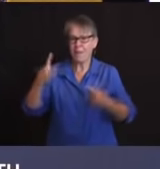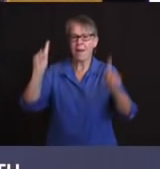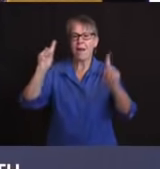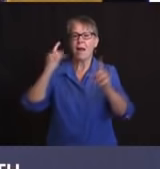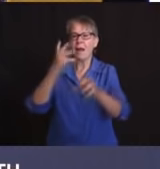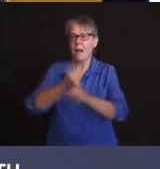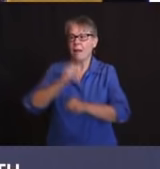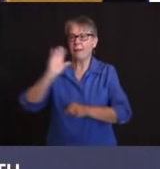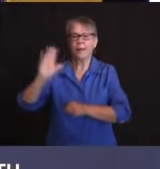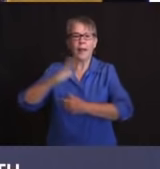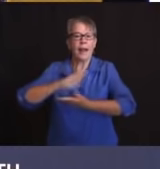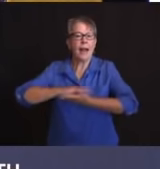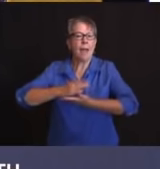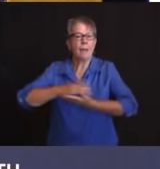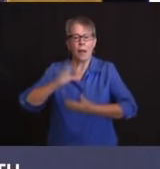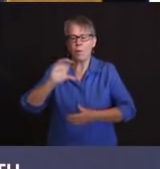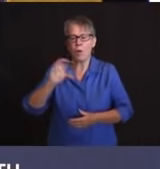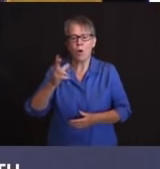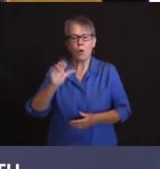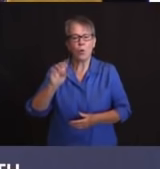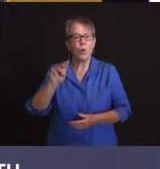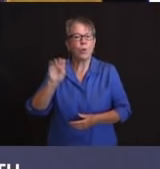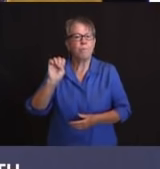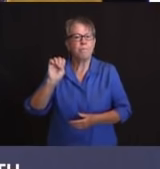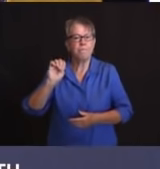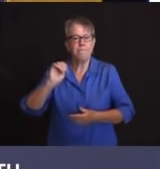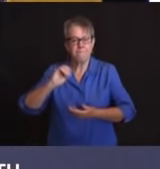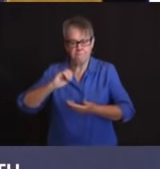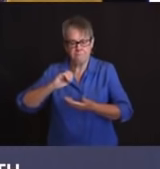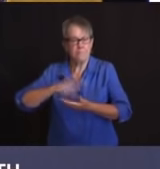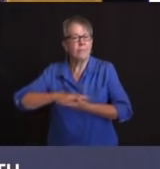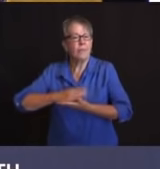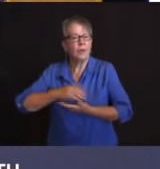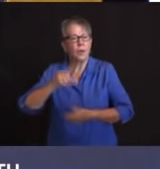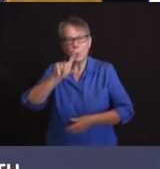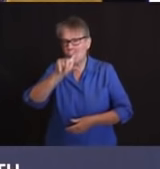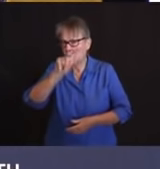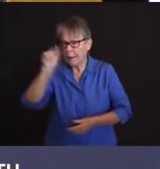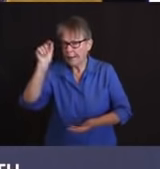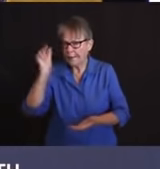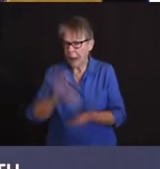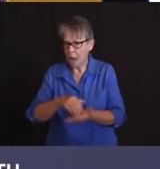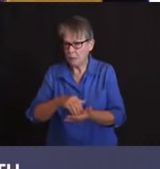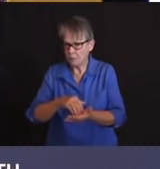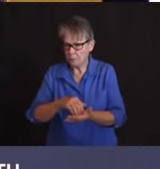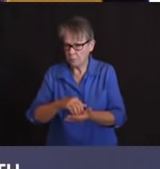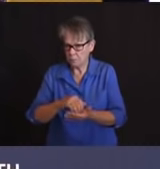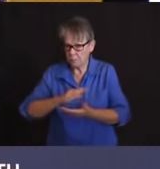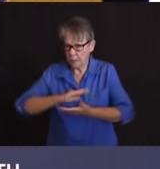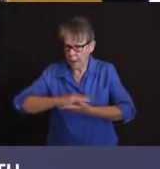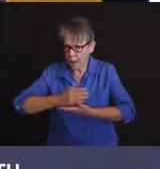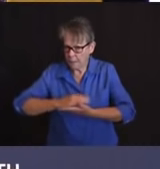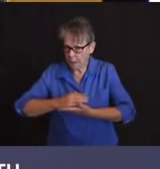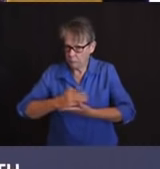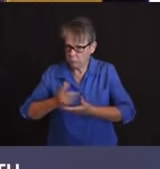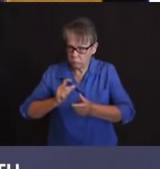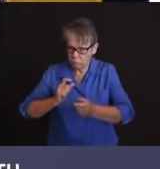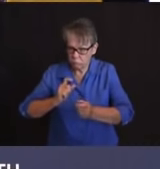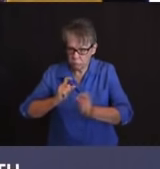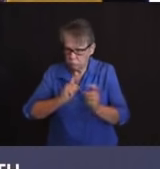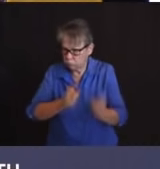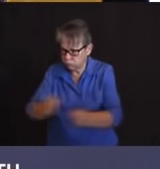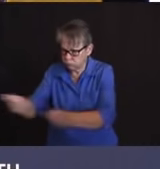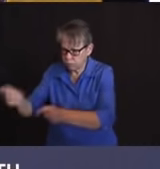your question, can you drink while you're gambling? On the casino floor? The answer appears to be yes. I think it is.